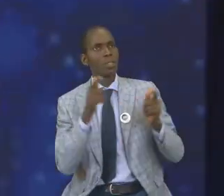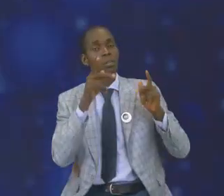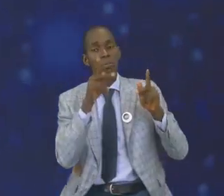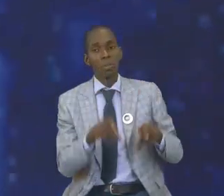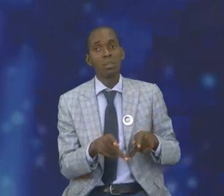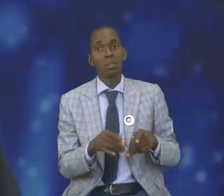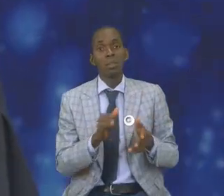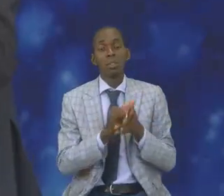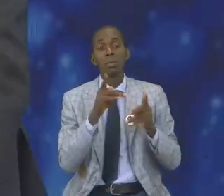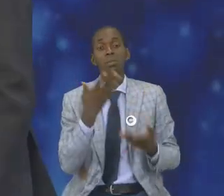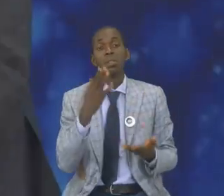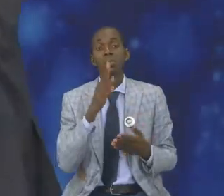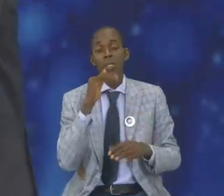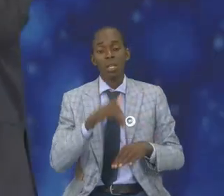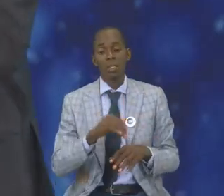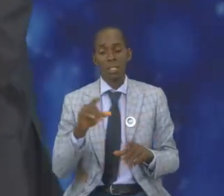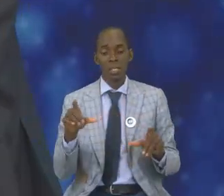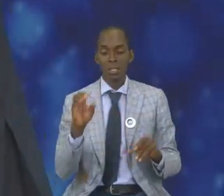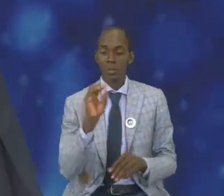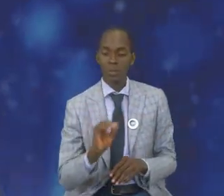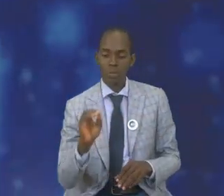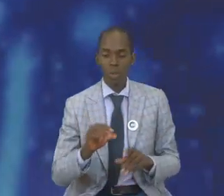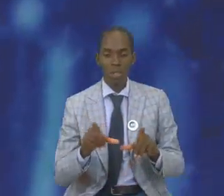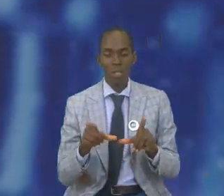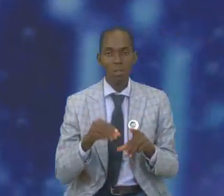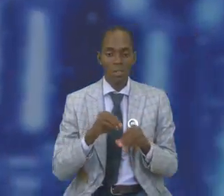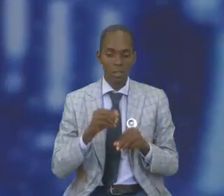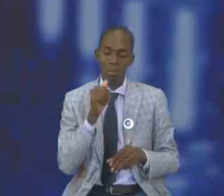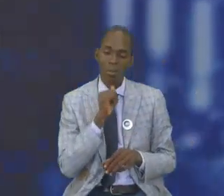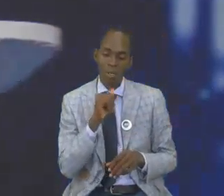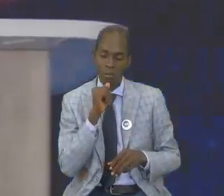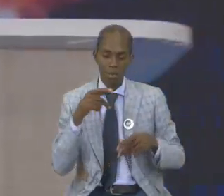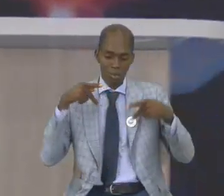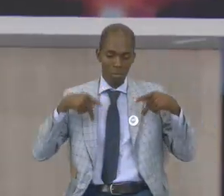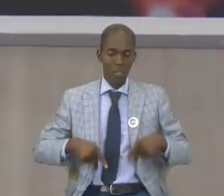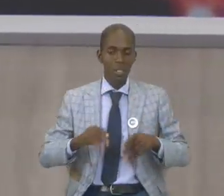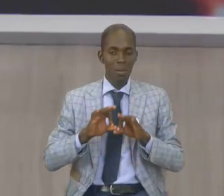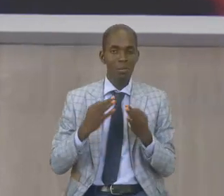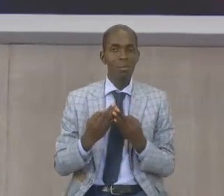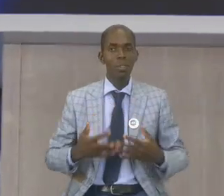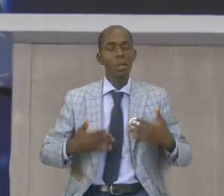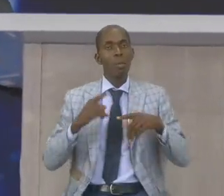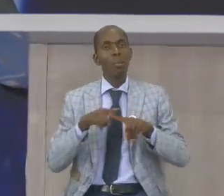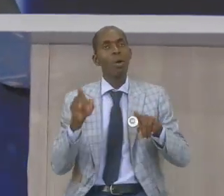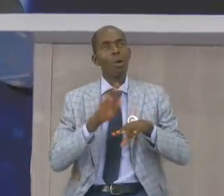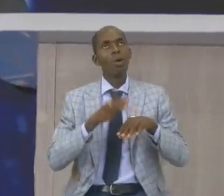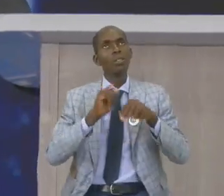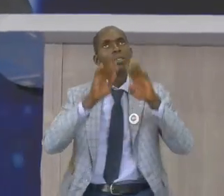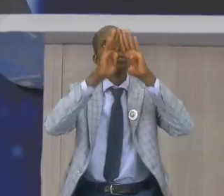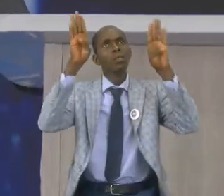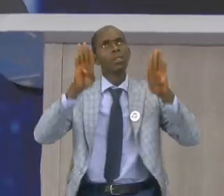be a zero in his private life, might be a zero in a family life. But then on the board, they see the